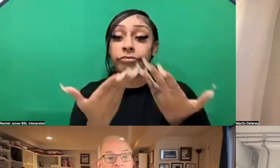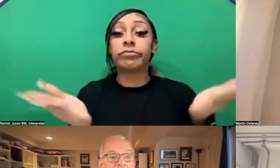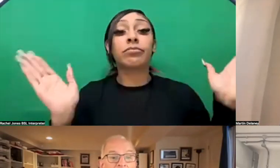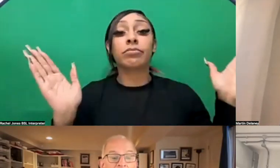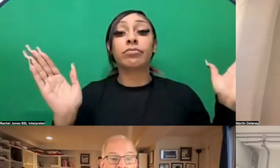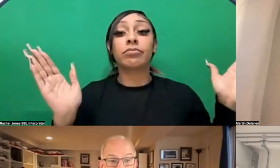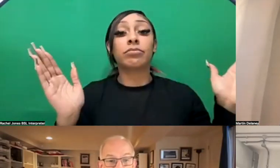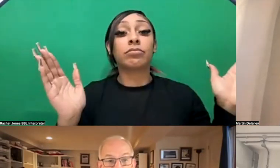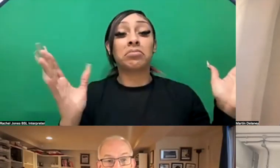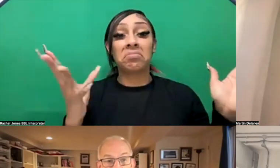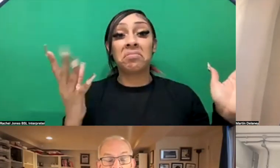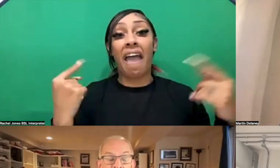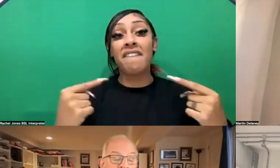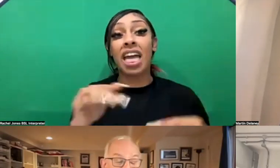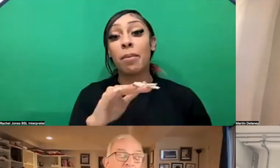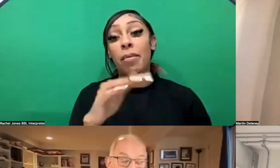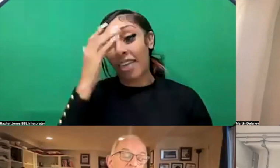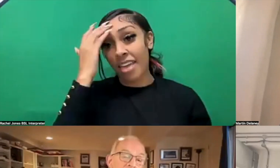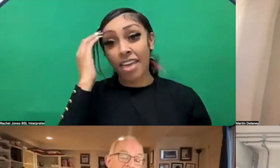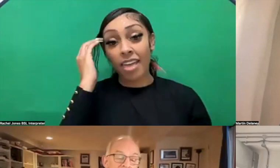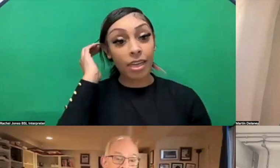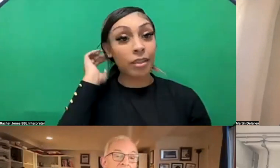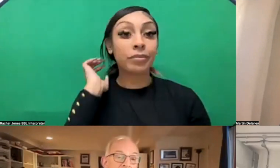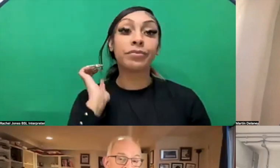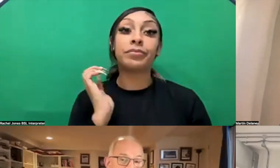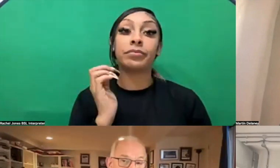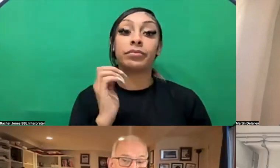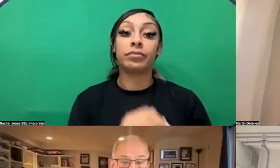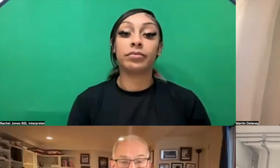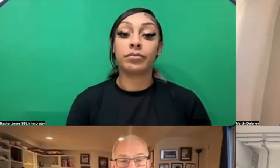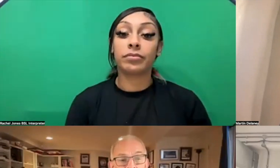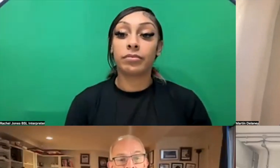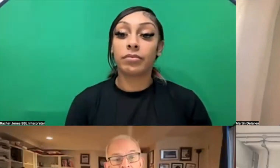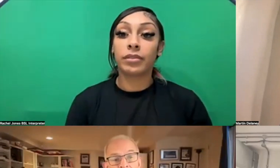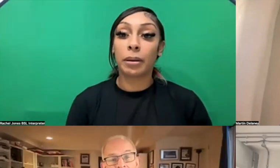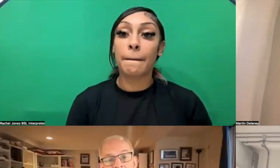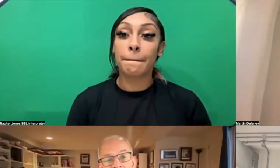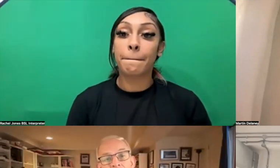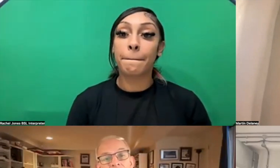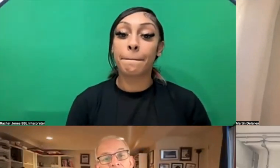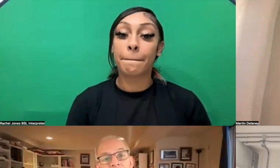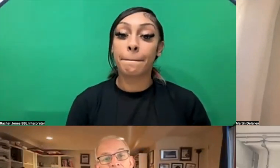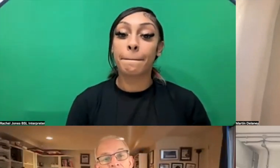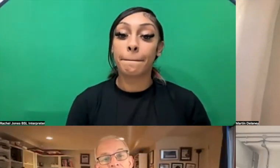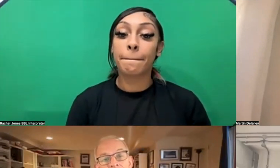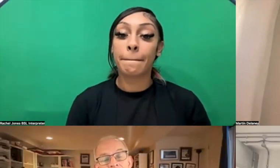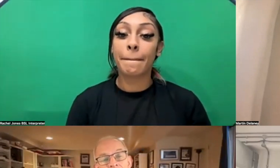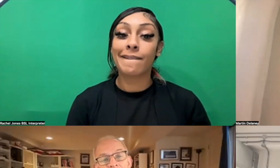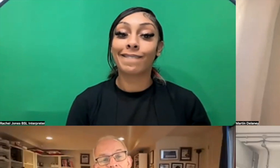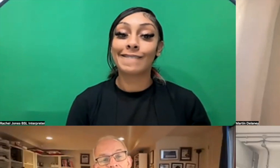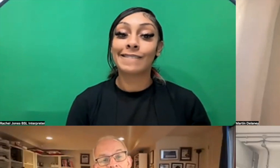sounds available that don't require technical skill. Let's just mention that Surge XT you're talking